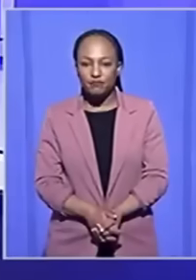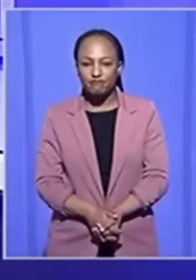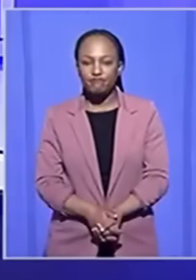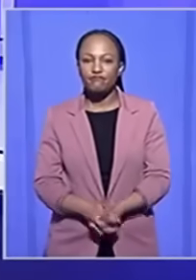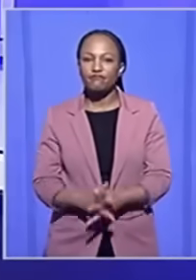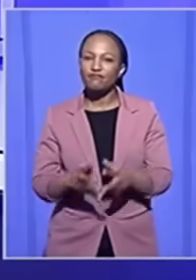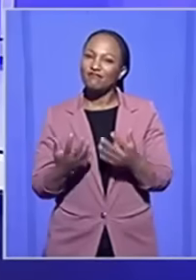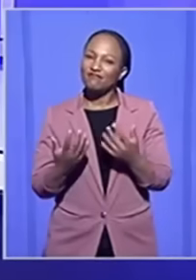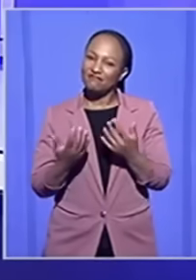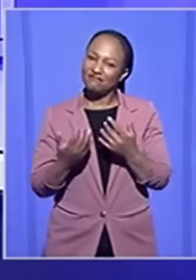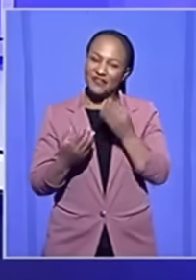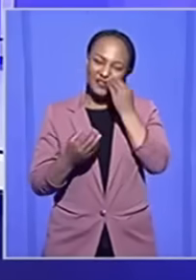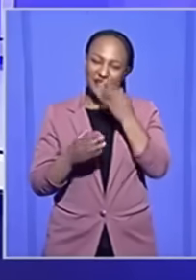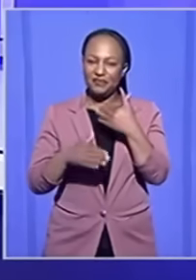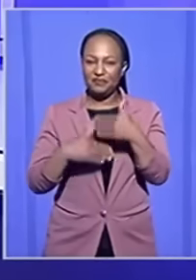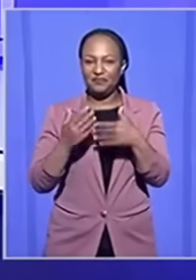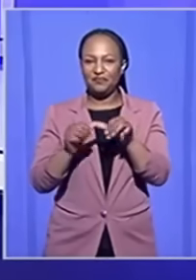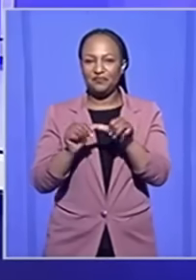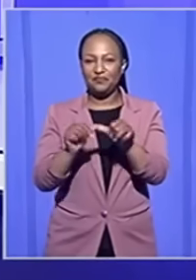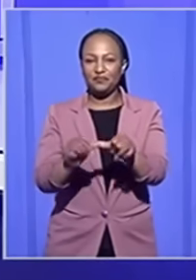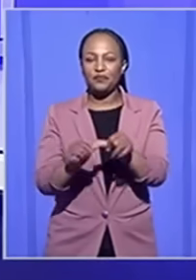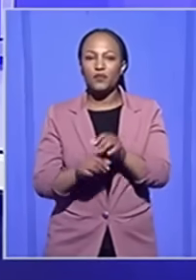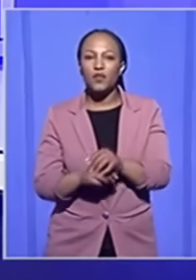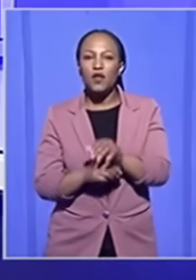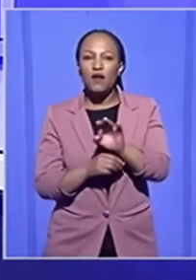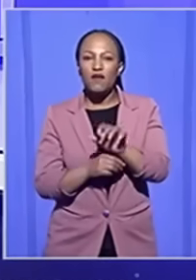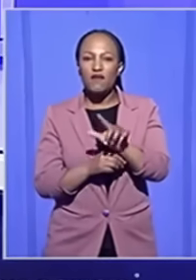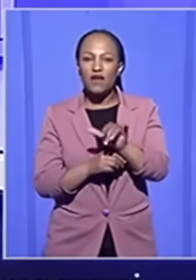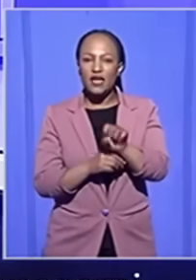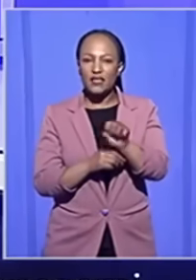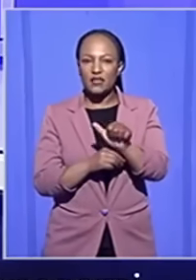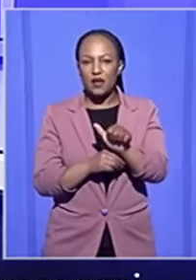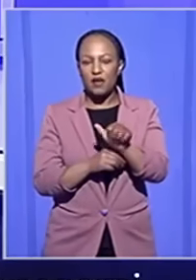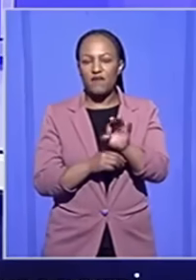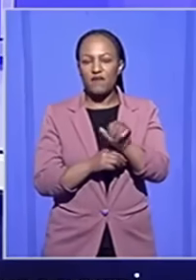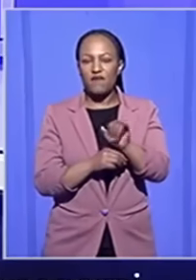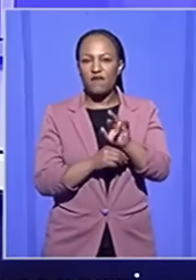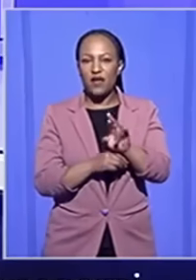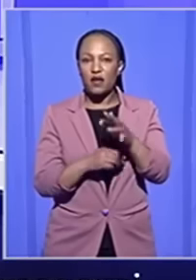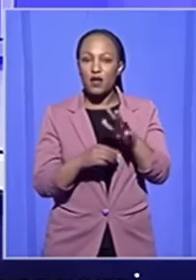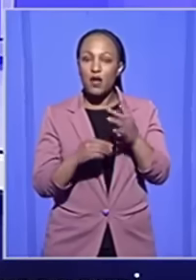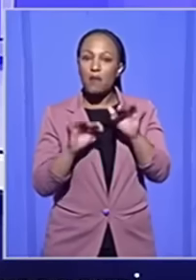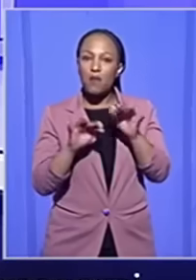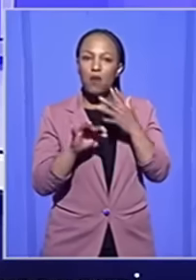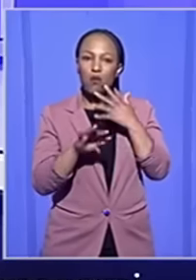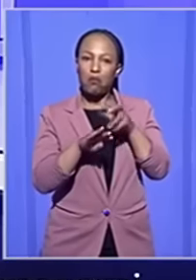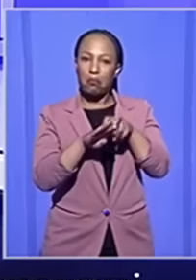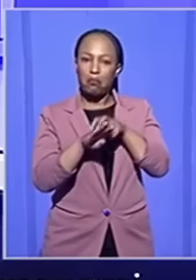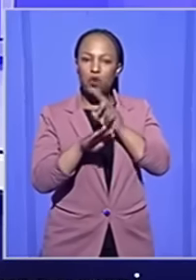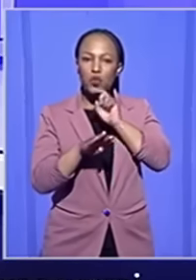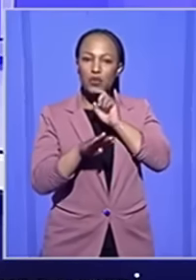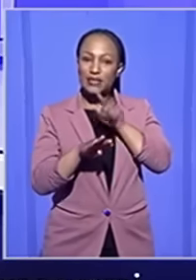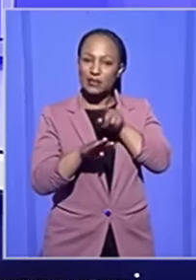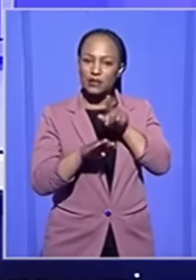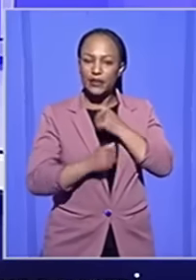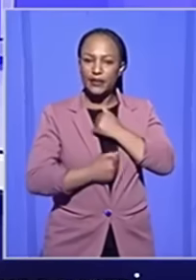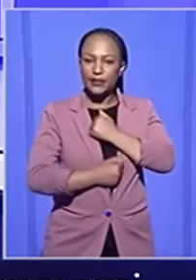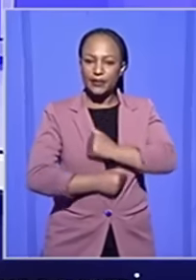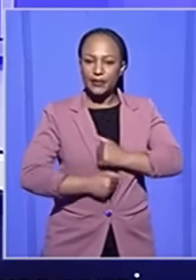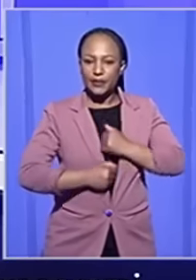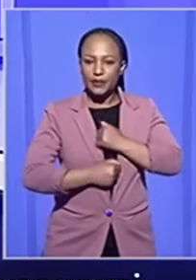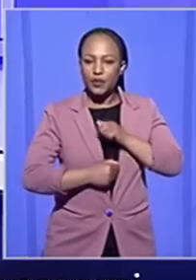bathwetso re santse re le mmogo. FlySafair lopile maitshwarelo go bapalami ba yona ka ntlha ditshupetso tsa bafofisi tse di lebisitseng